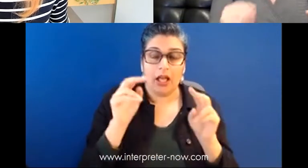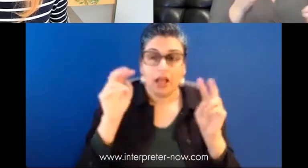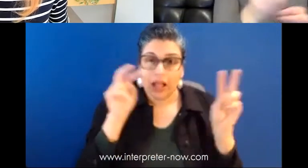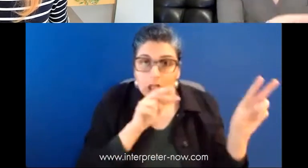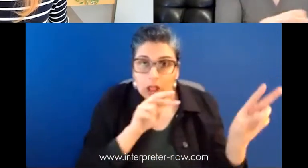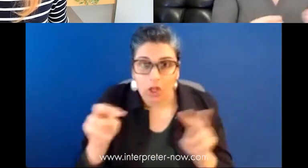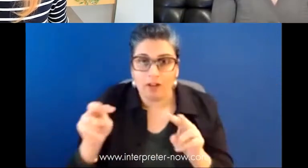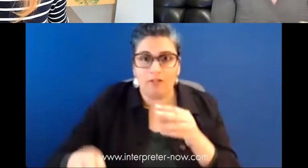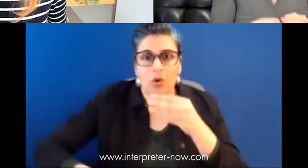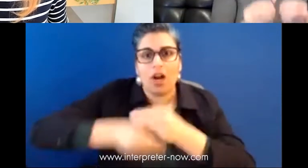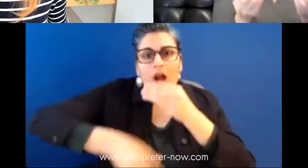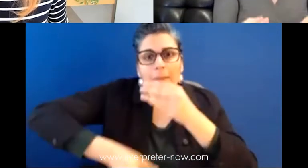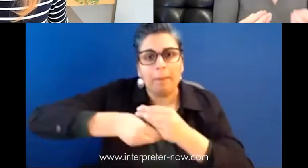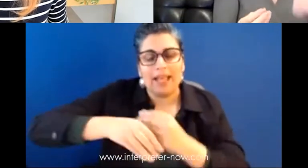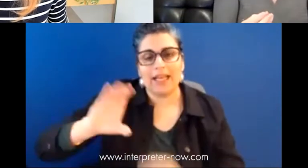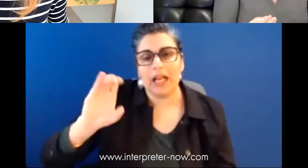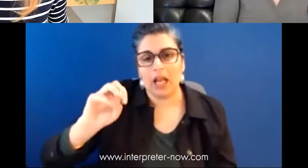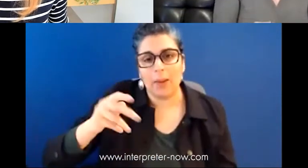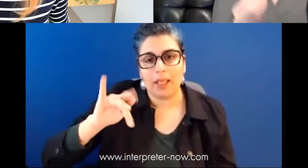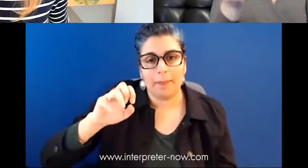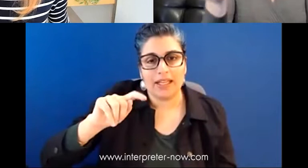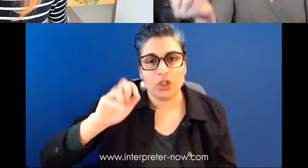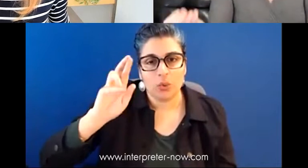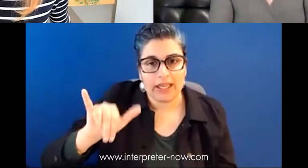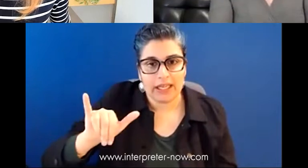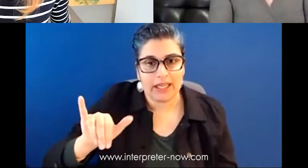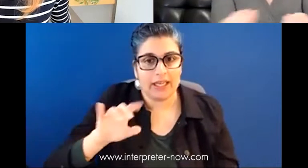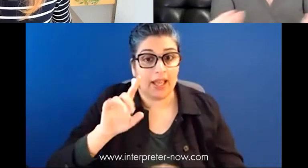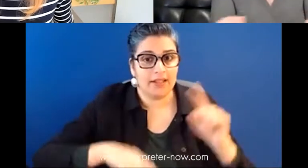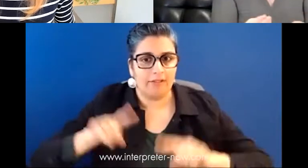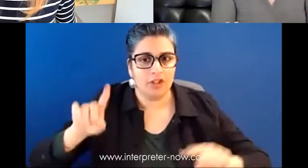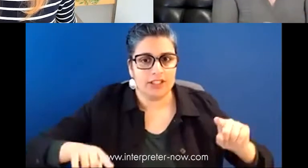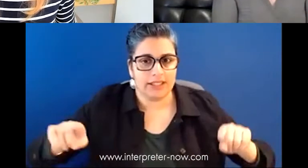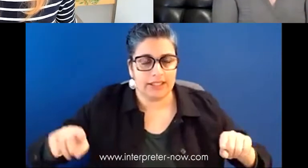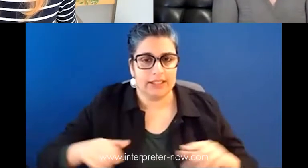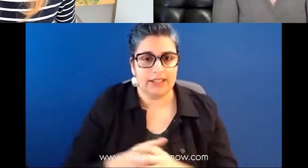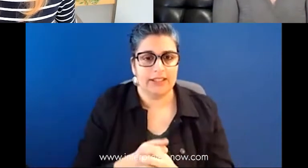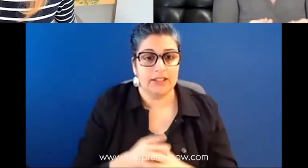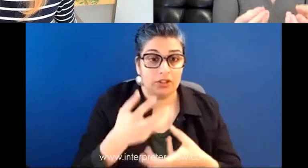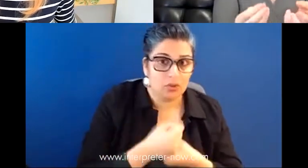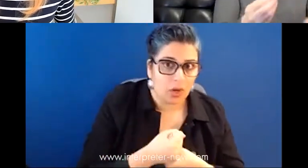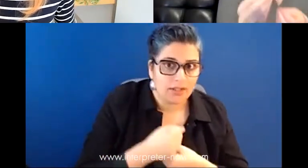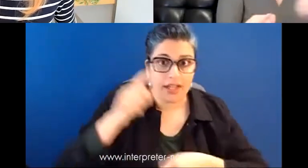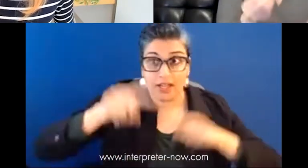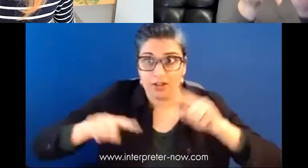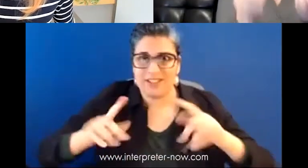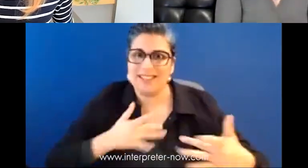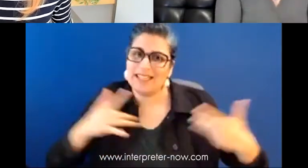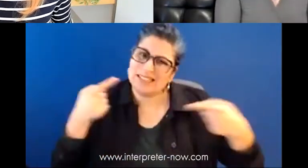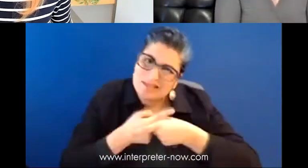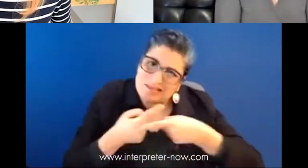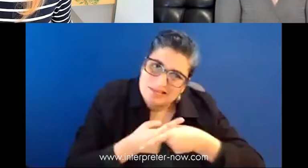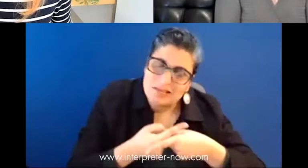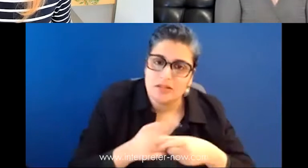you're trading off, understanding trust and diversity are often at odds, and really